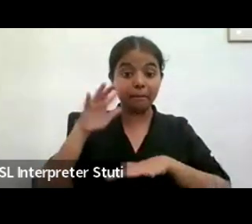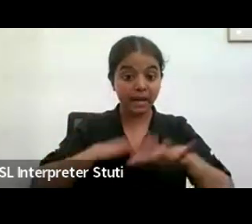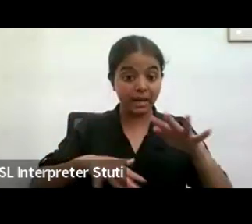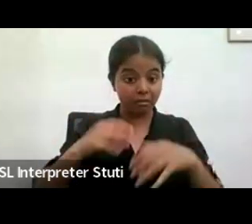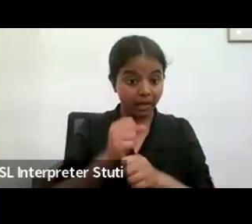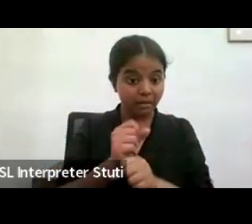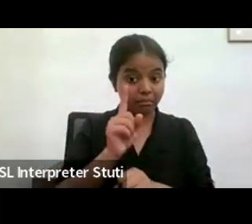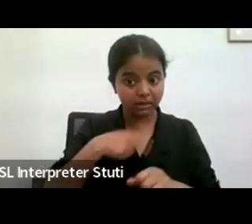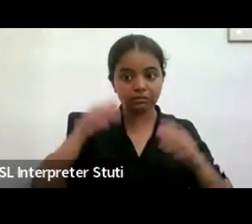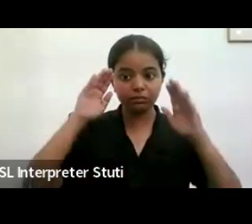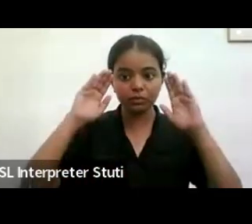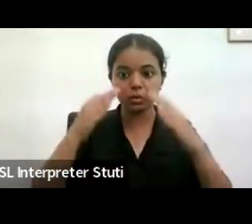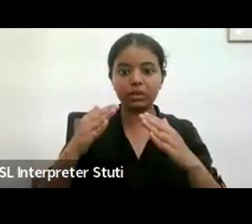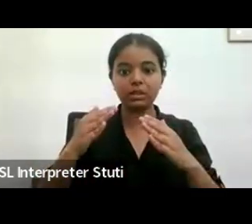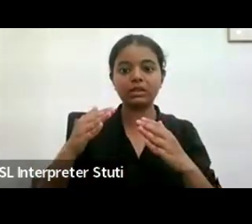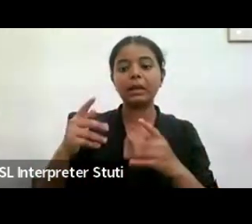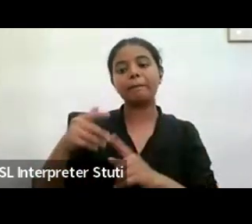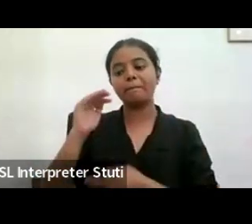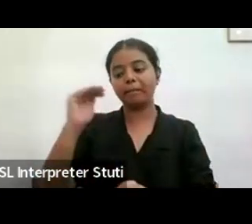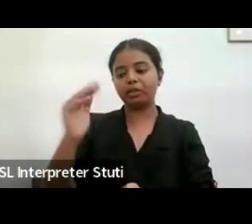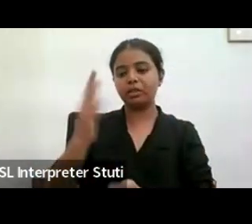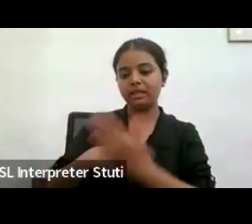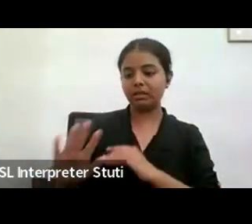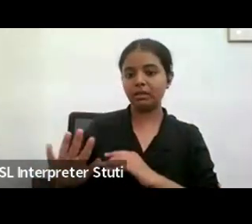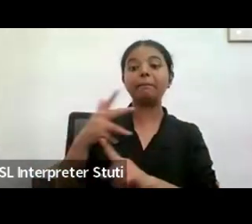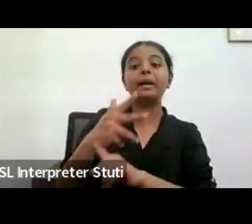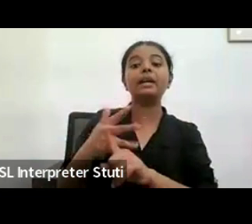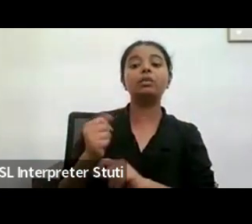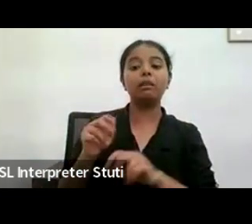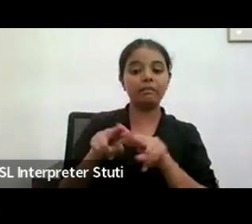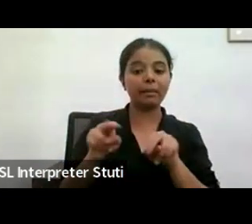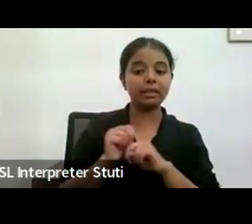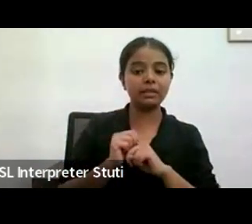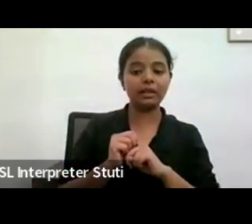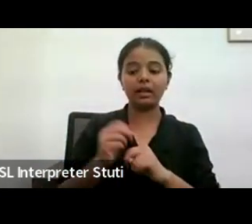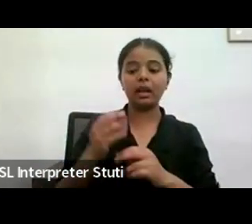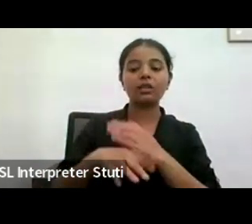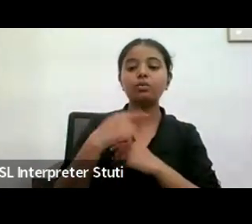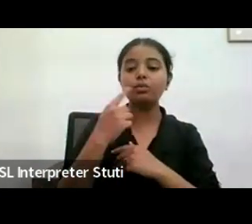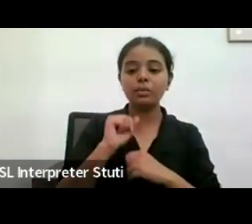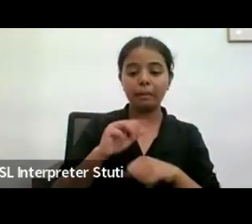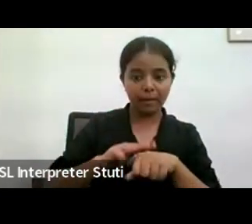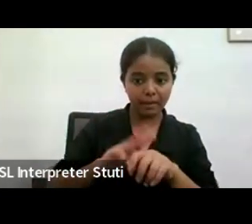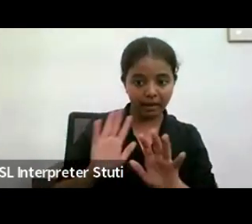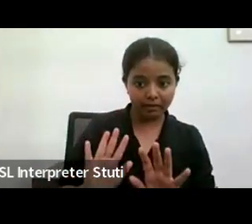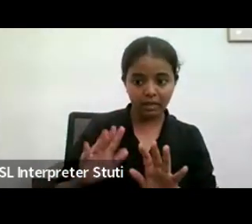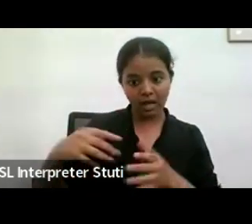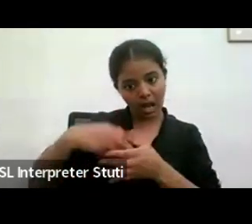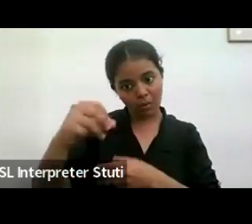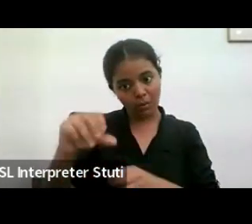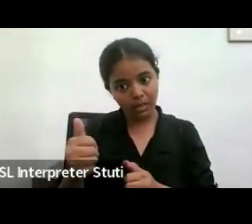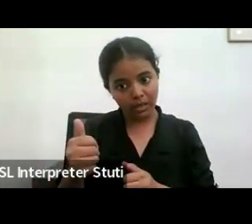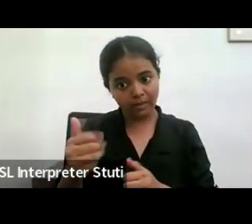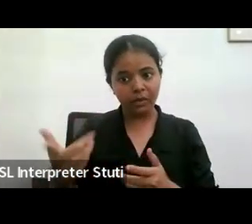consider all of this. What is the community like? Does it really accept this child? Can the child go out? Does she